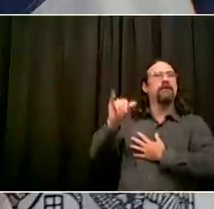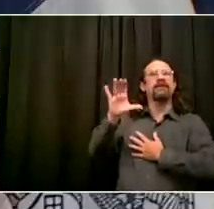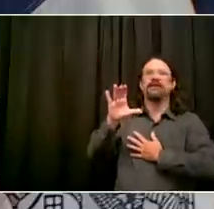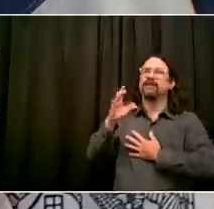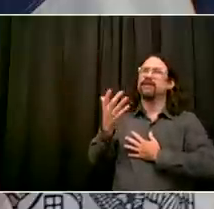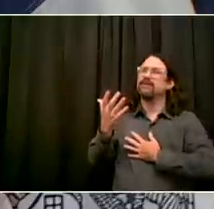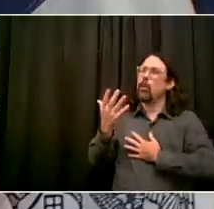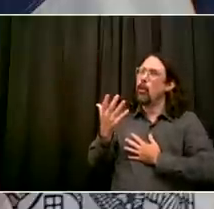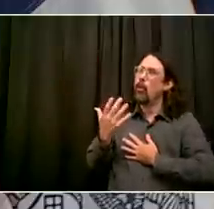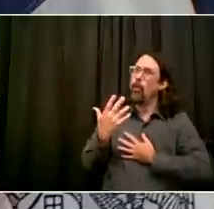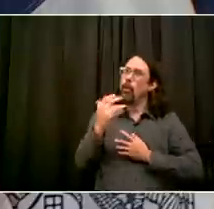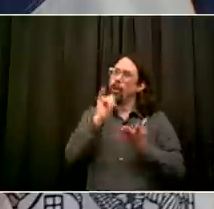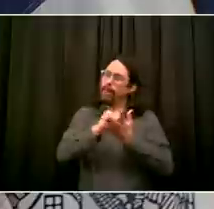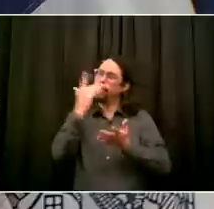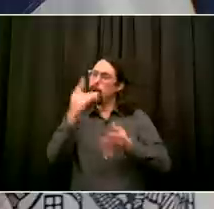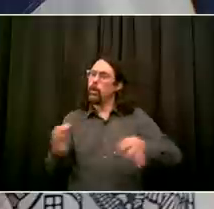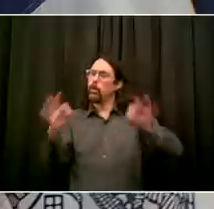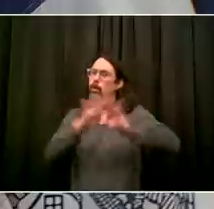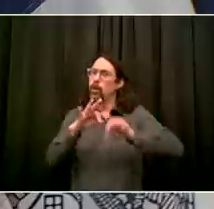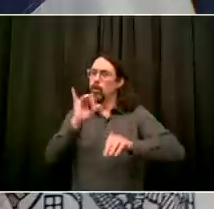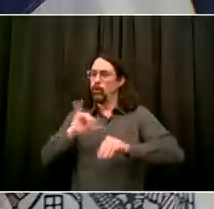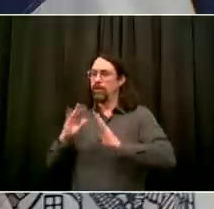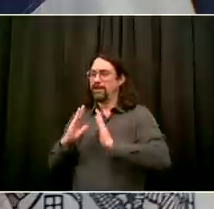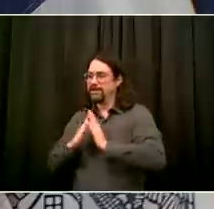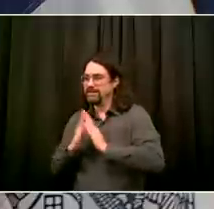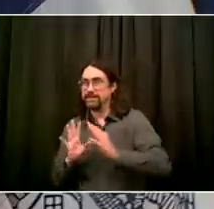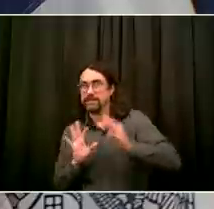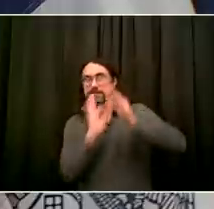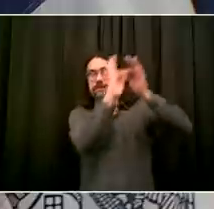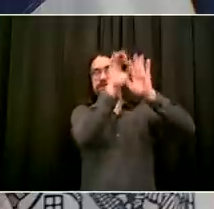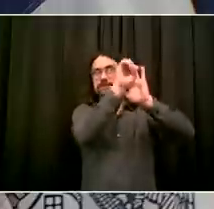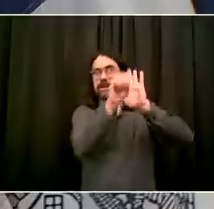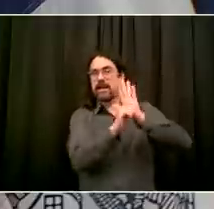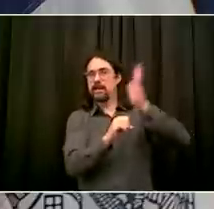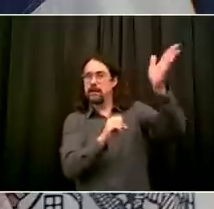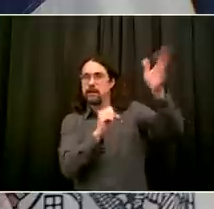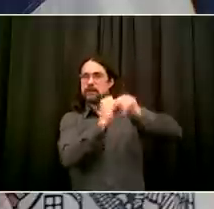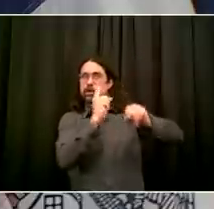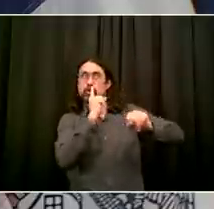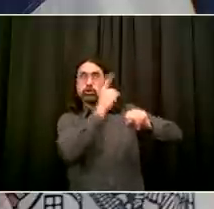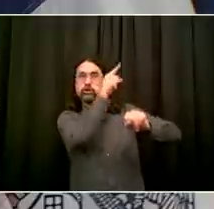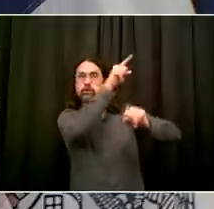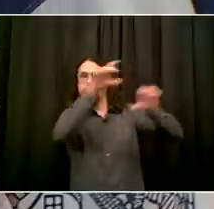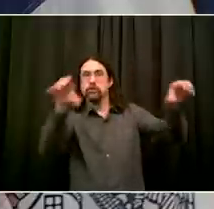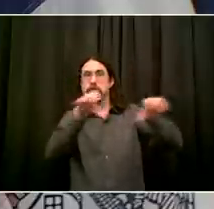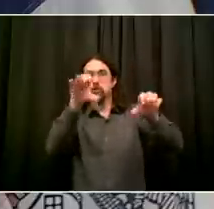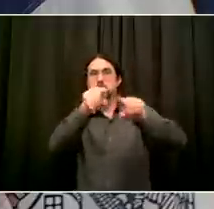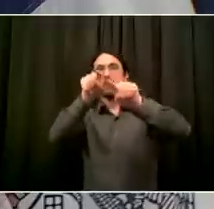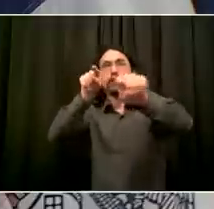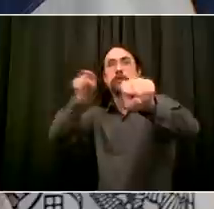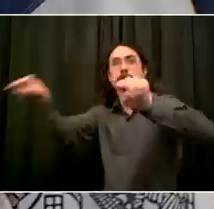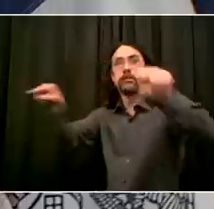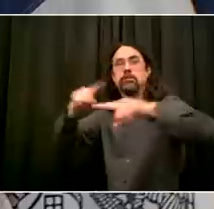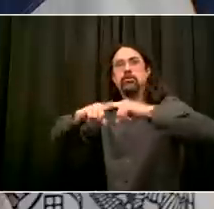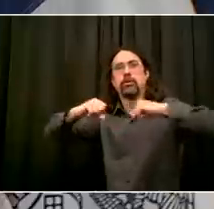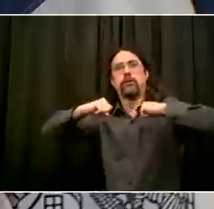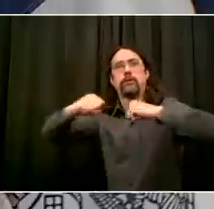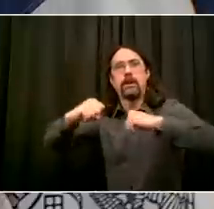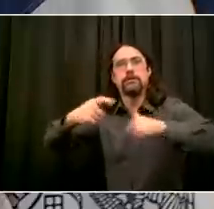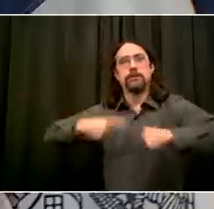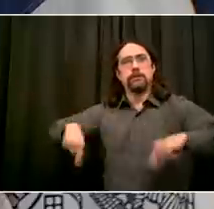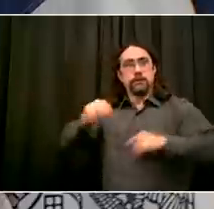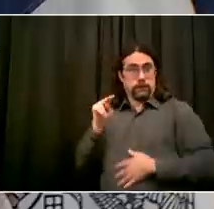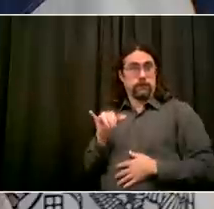of times, the city and state have gotten to the right place together. Sometimes we start with different perspectives, but